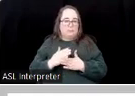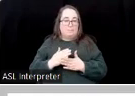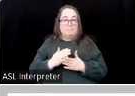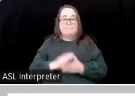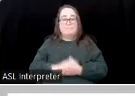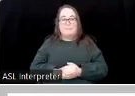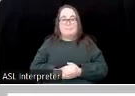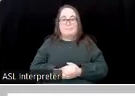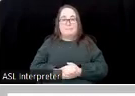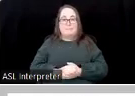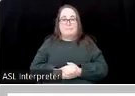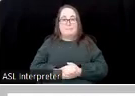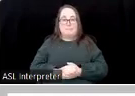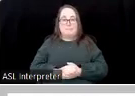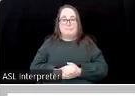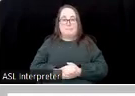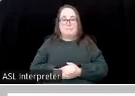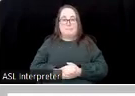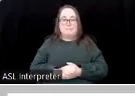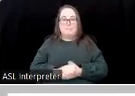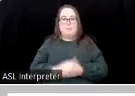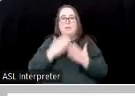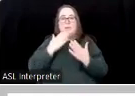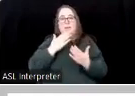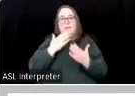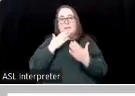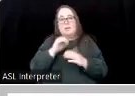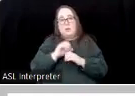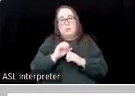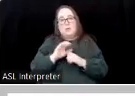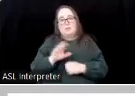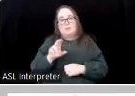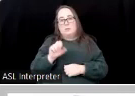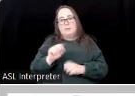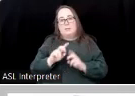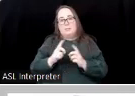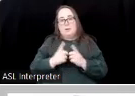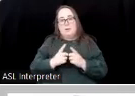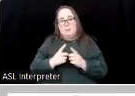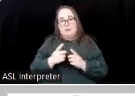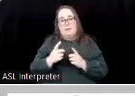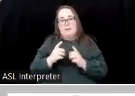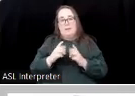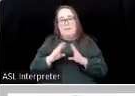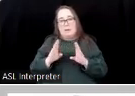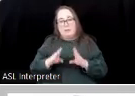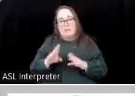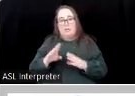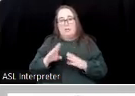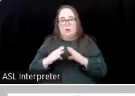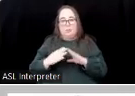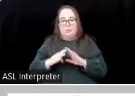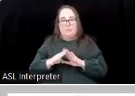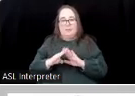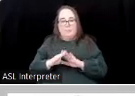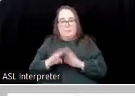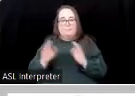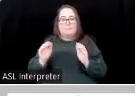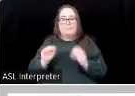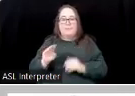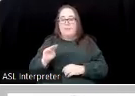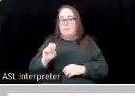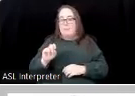slide. Finally, we want to thank our colleagues at the U.S. Department of Housing and Urban Development, the Centers for Medicare and Medicaid